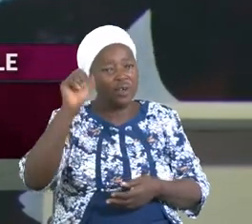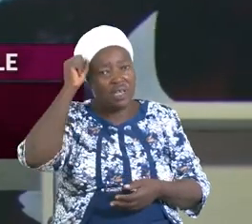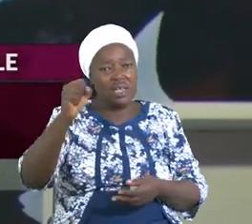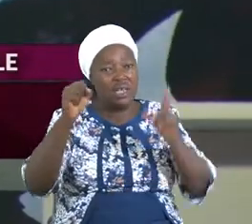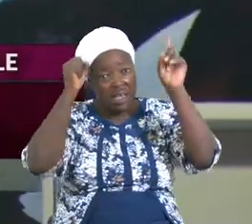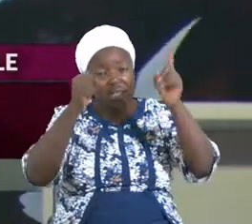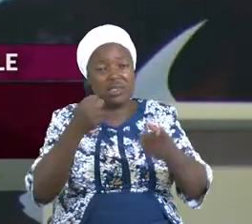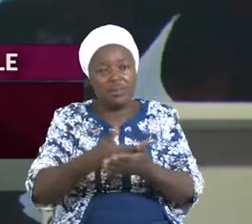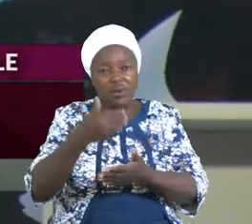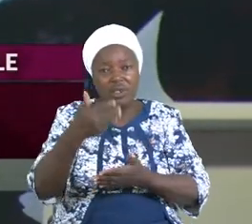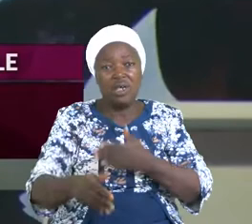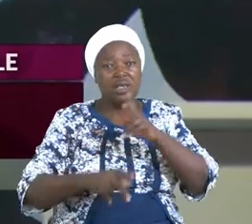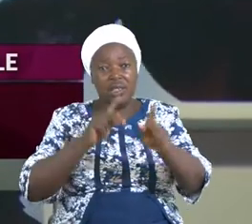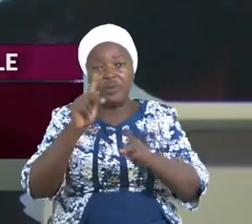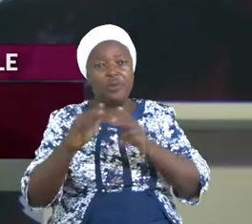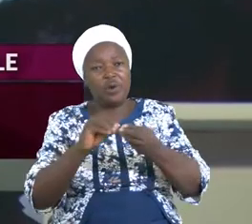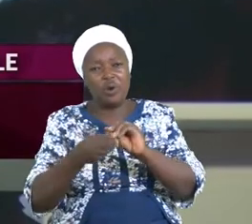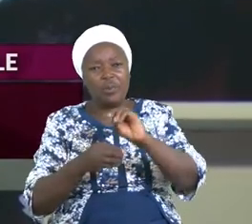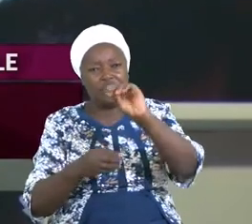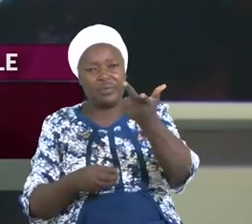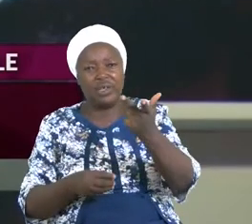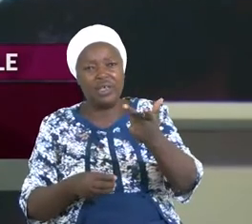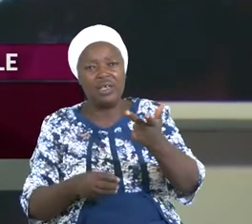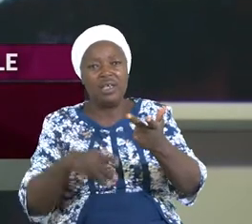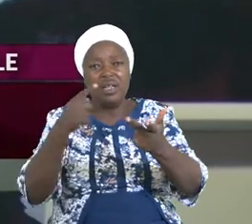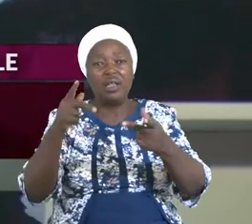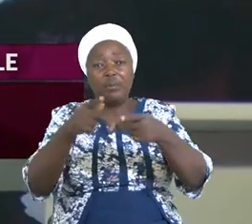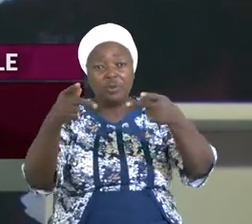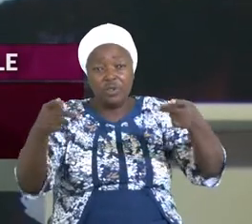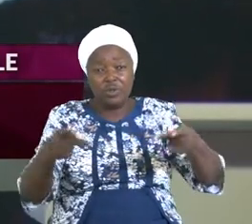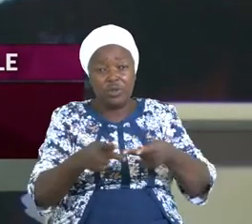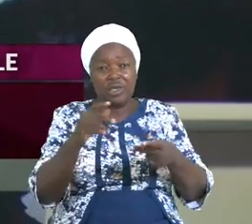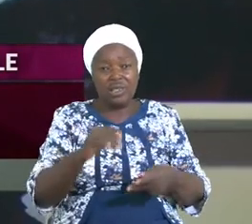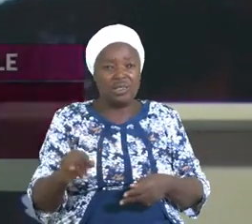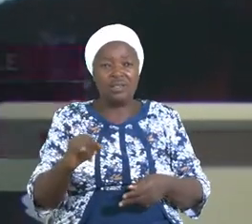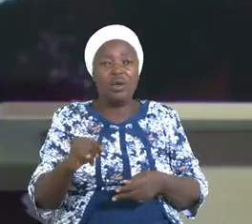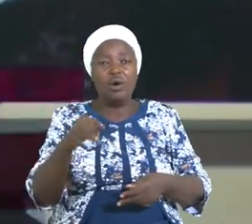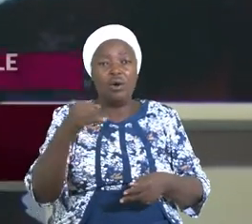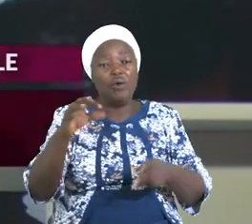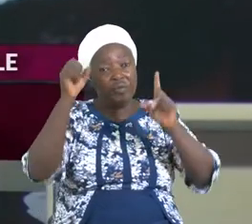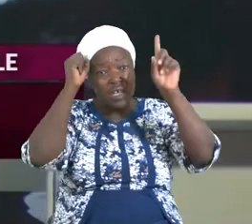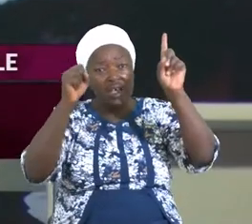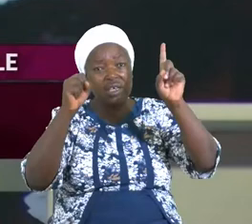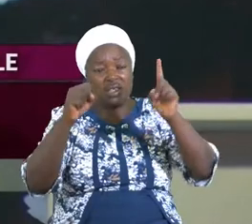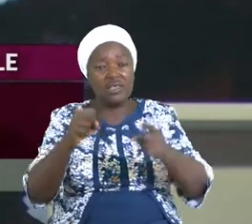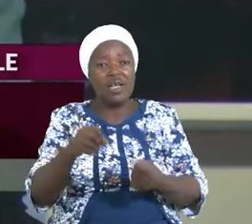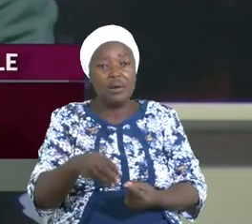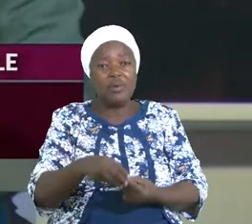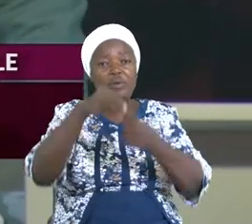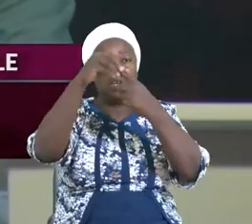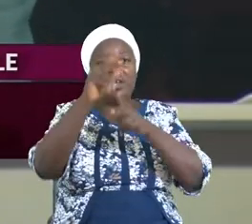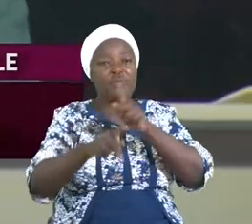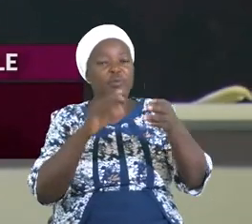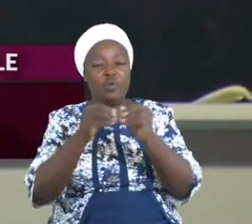people. Number three, the positioning of his peculiar people. Number